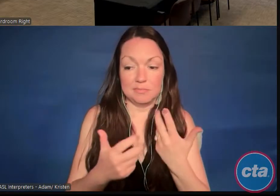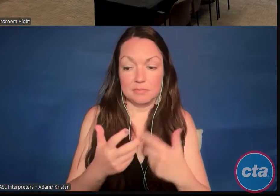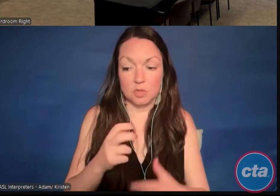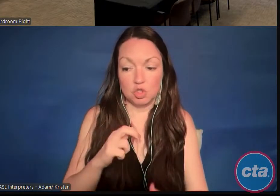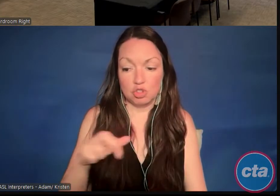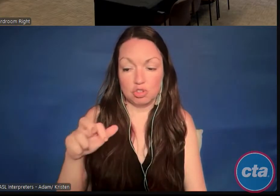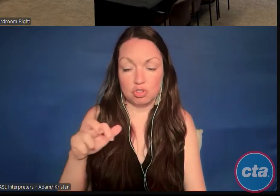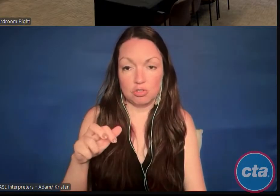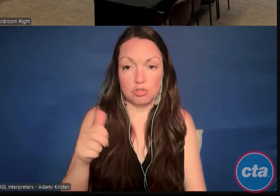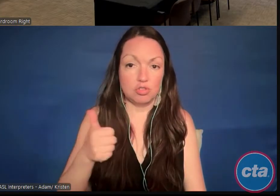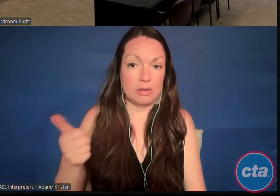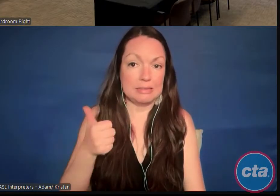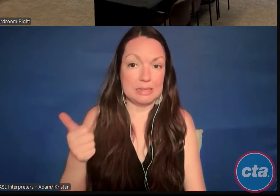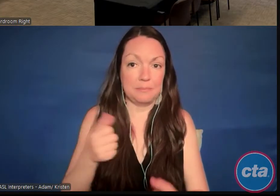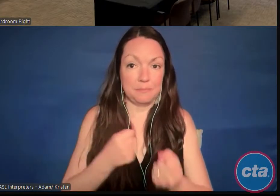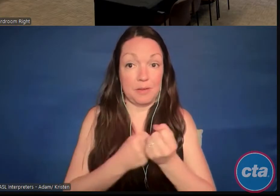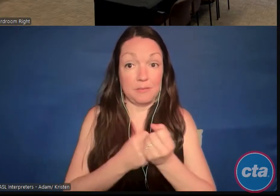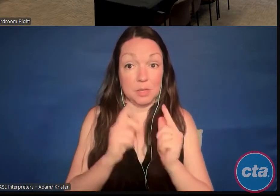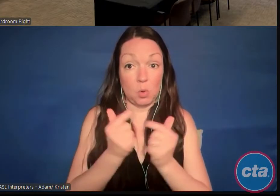advocacy groups